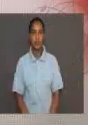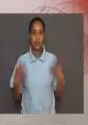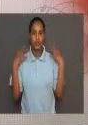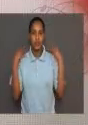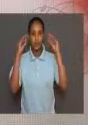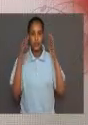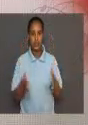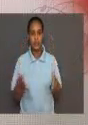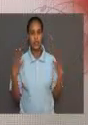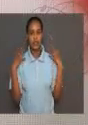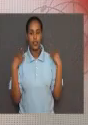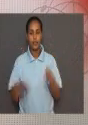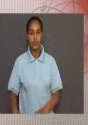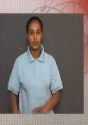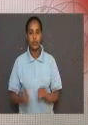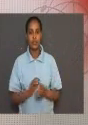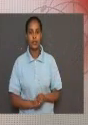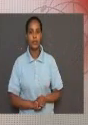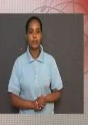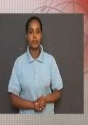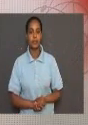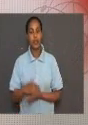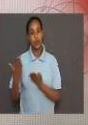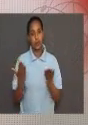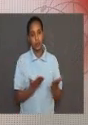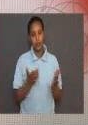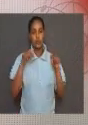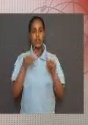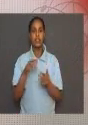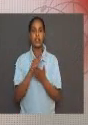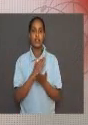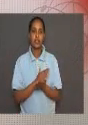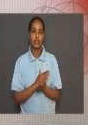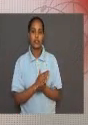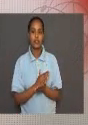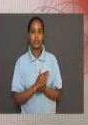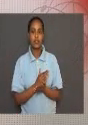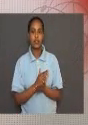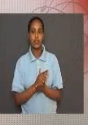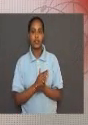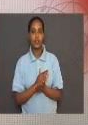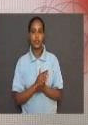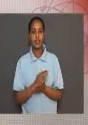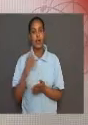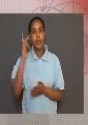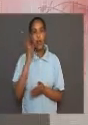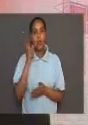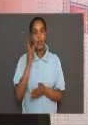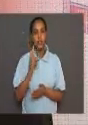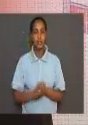Hello, teacher. Hello, students. Welcome to today's lesson on